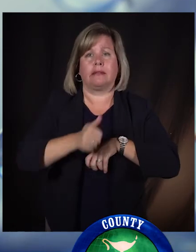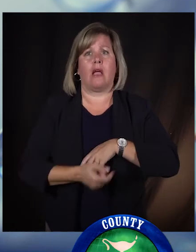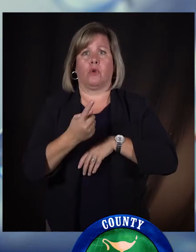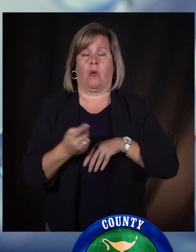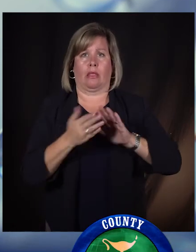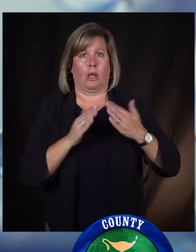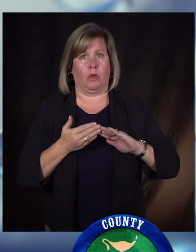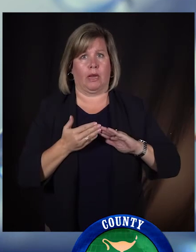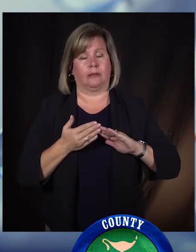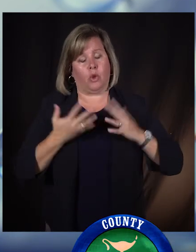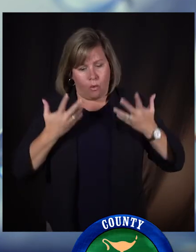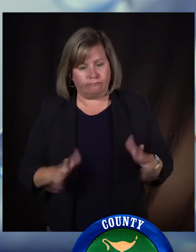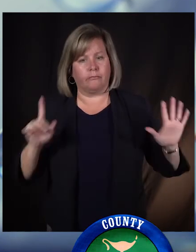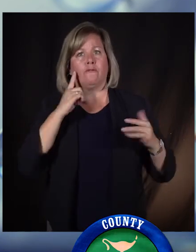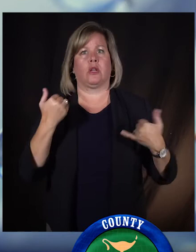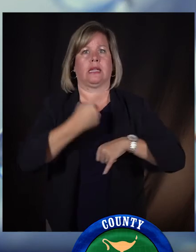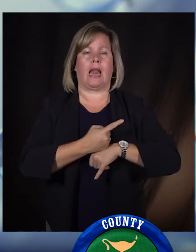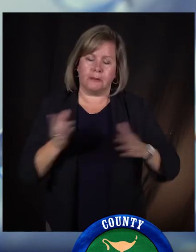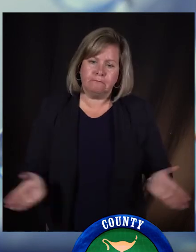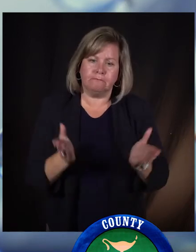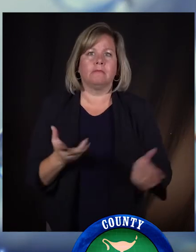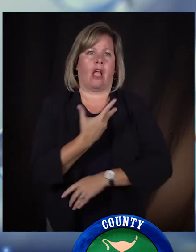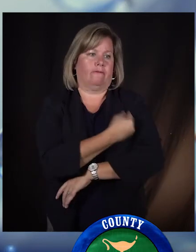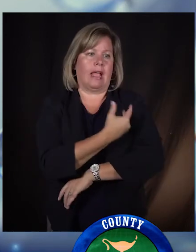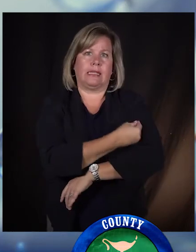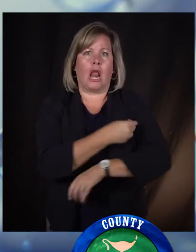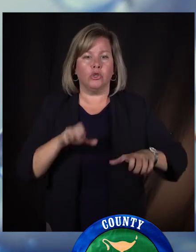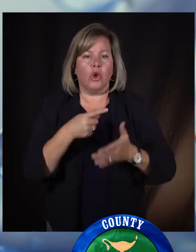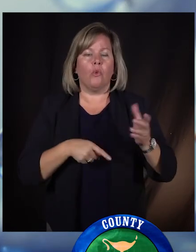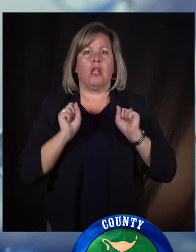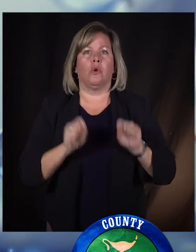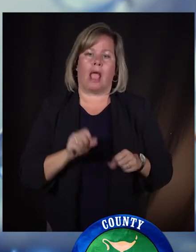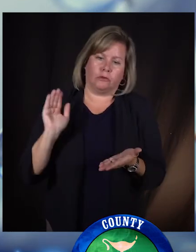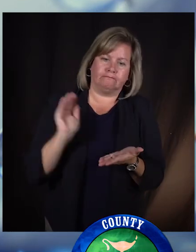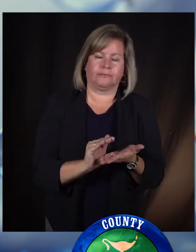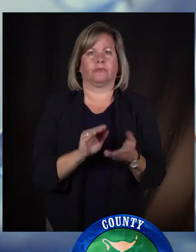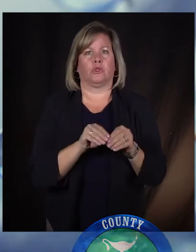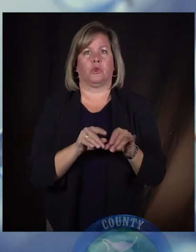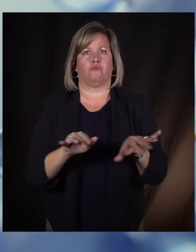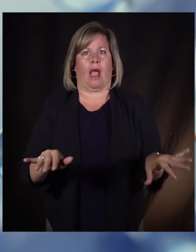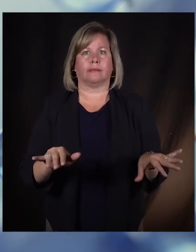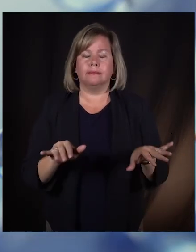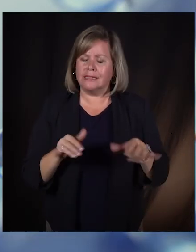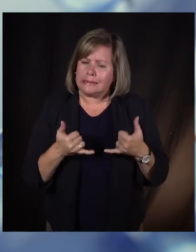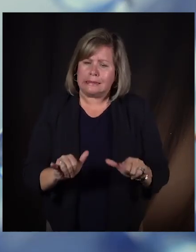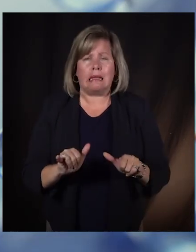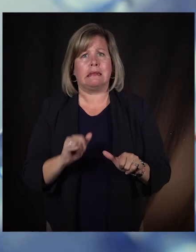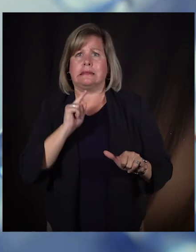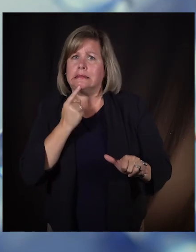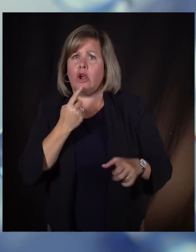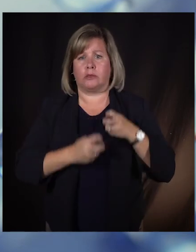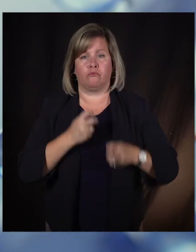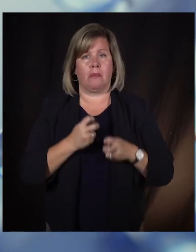encourage you to please get vaccinated, do what you can to make it difficult for this virus to spread. It is still a serious problem. And get that flu shot